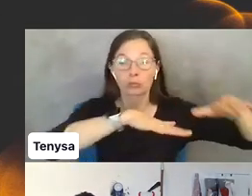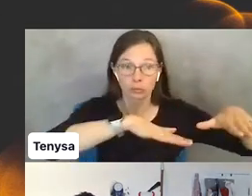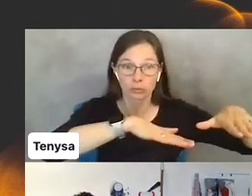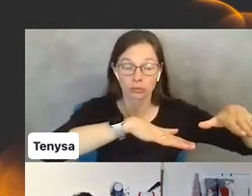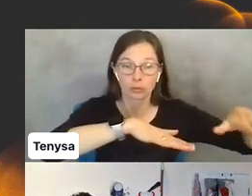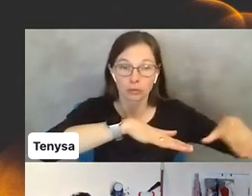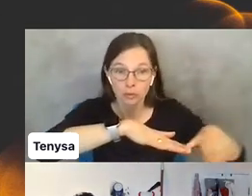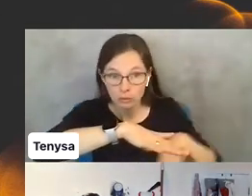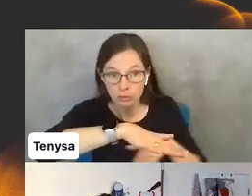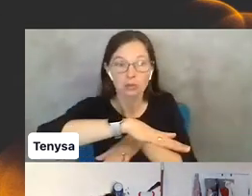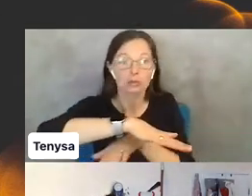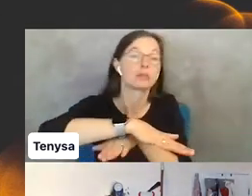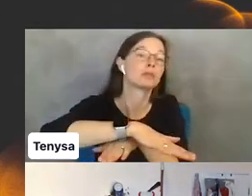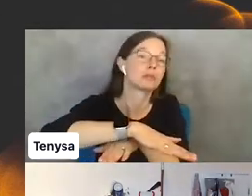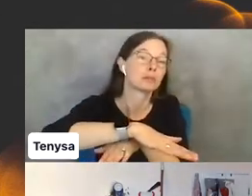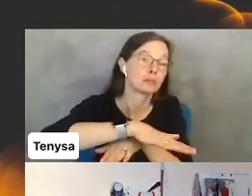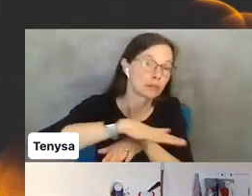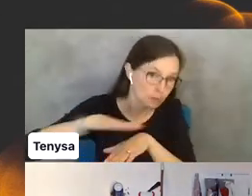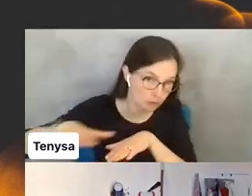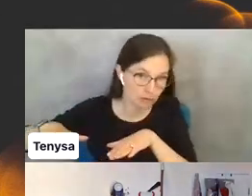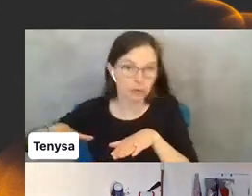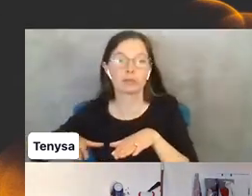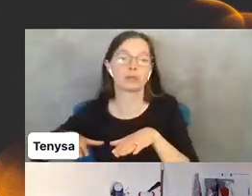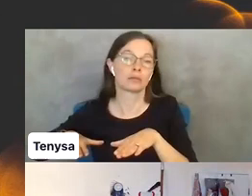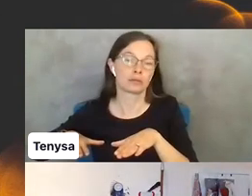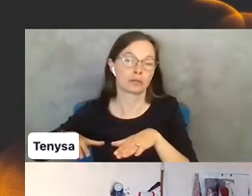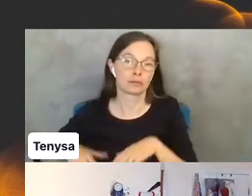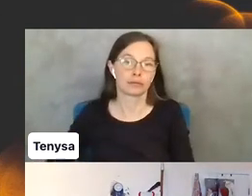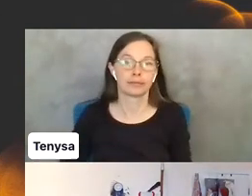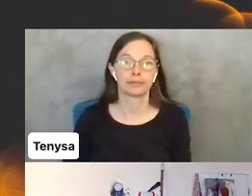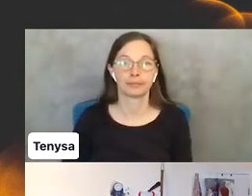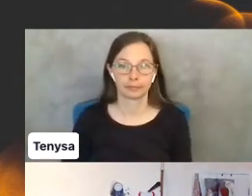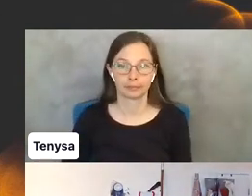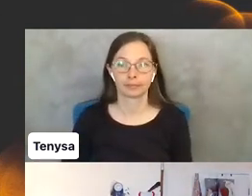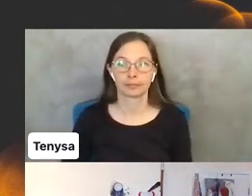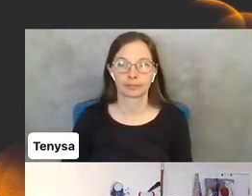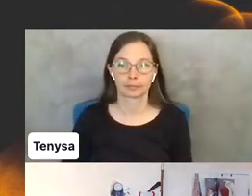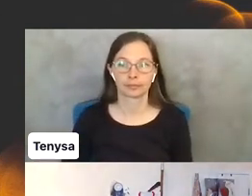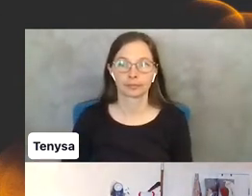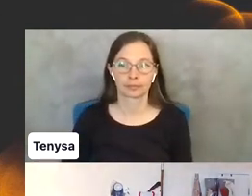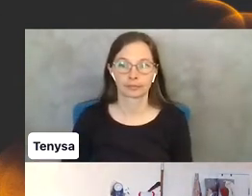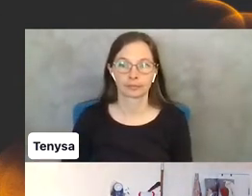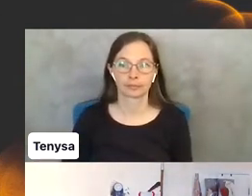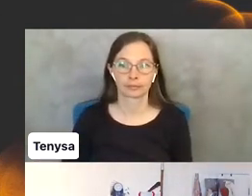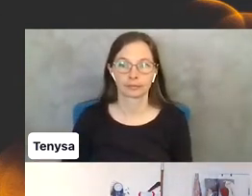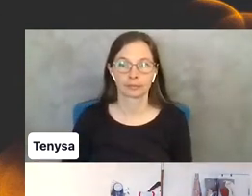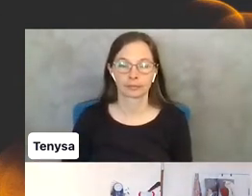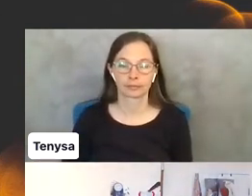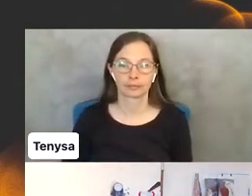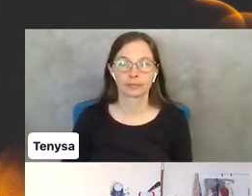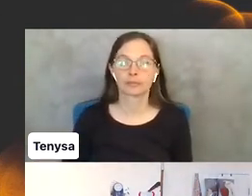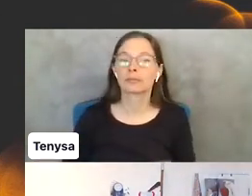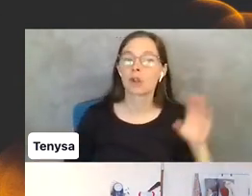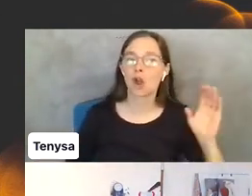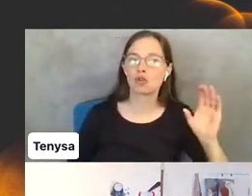Crossing backwards, front leg crosses behind, and then the back leg follows. We have a couple of people